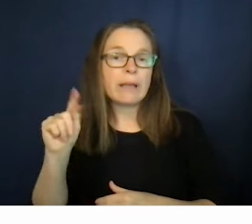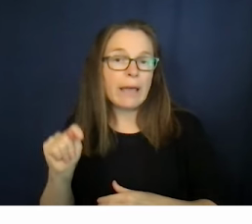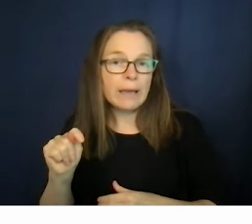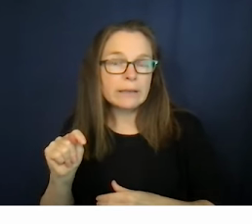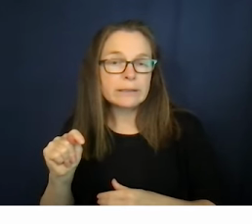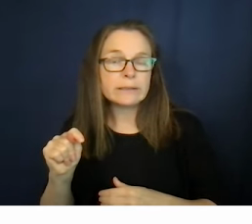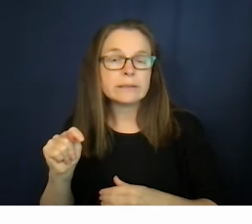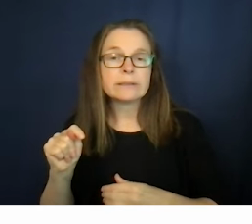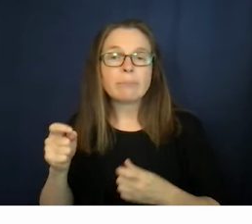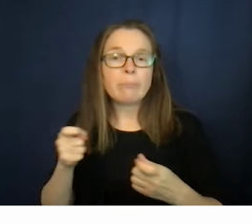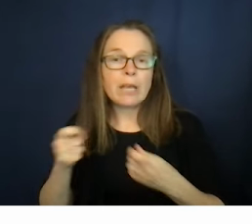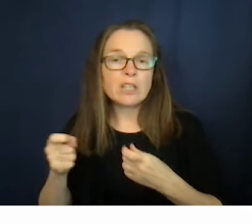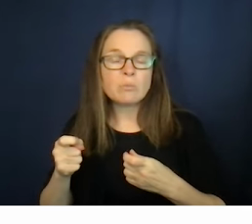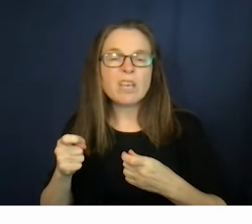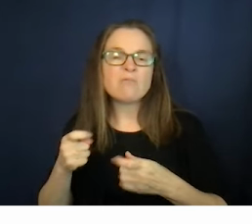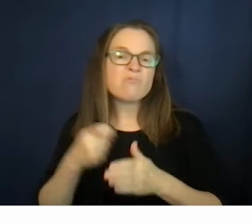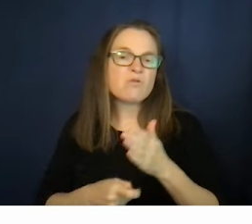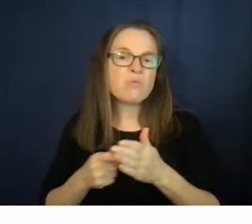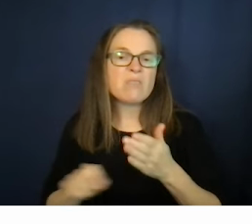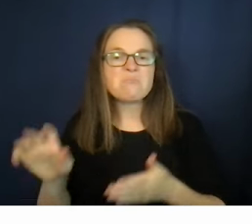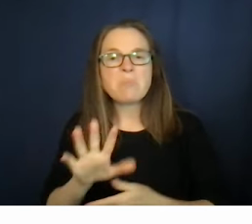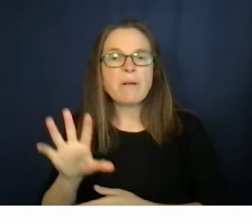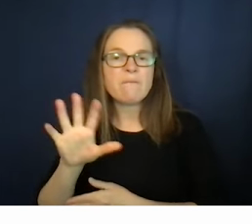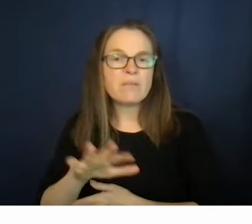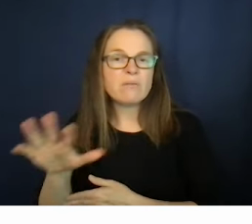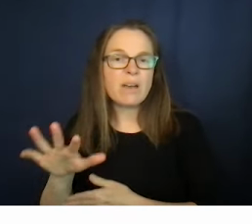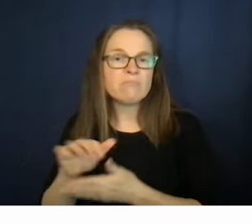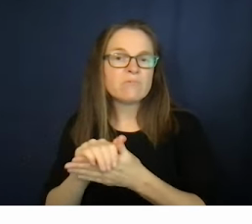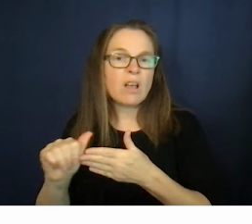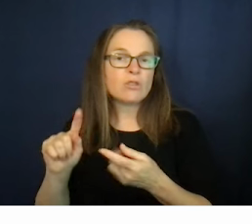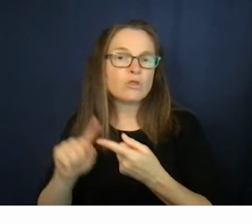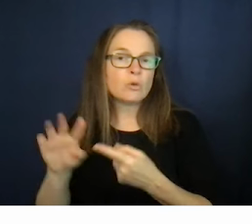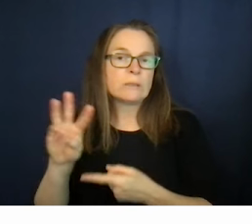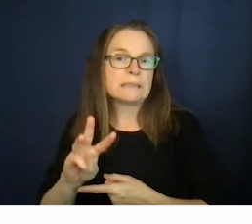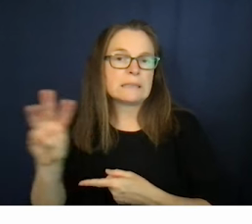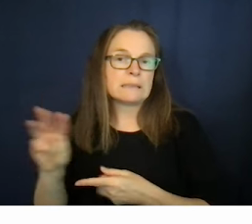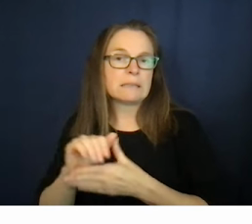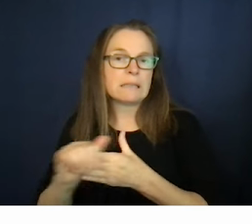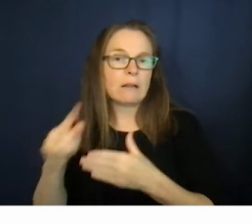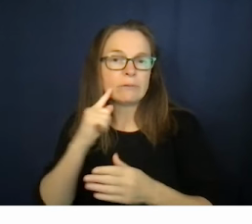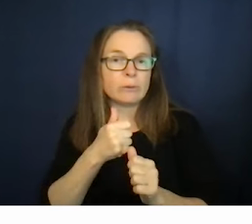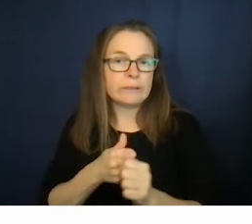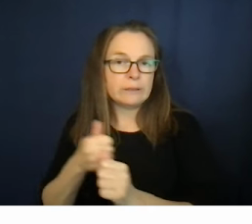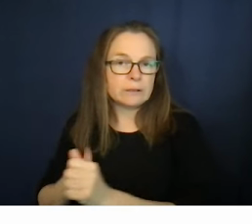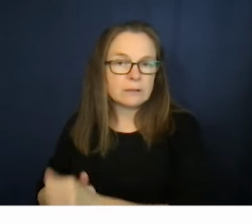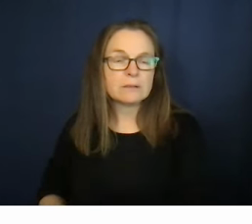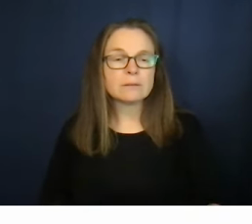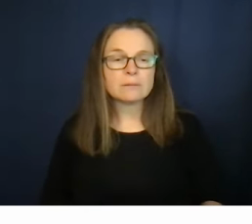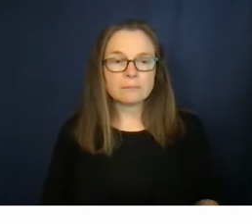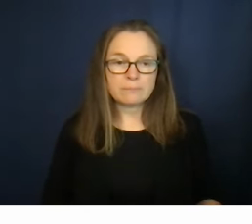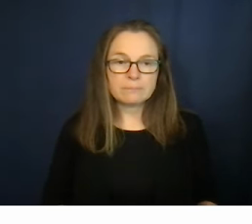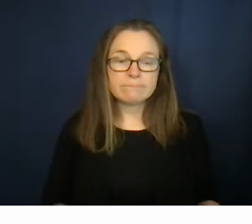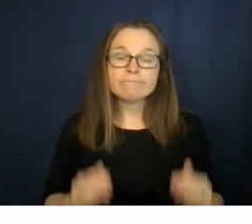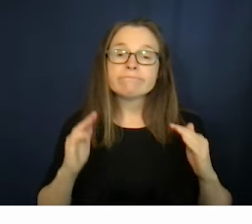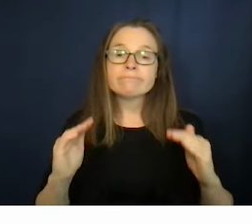management, the rates vary from about $55 a unit to $66 a unit. And